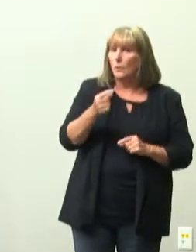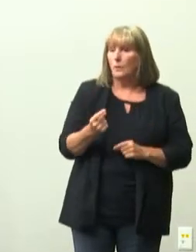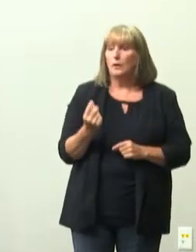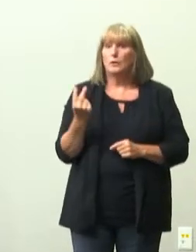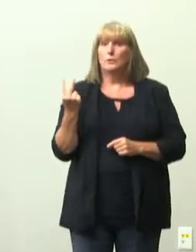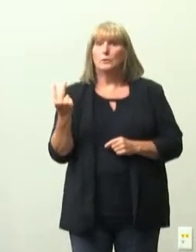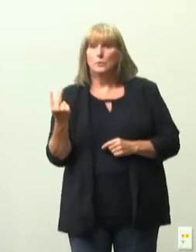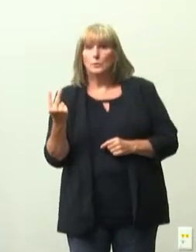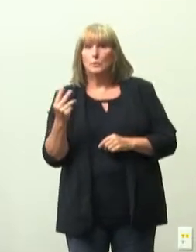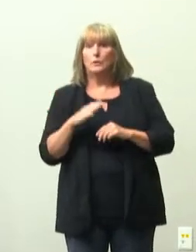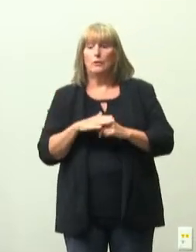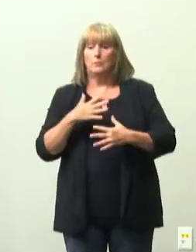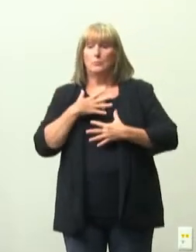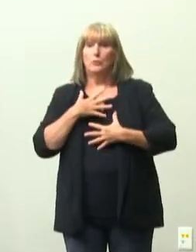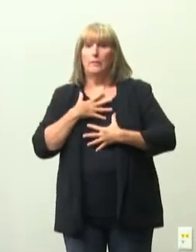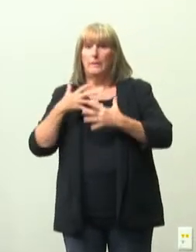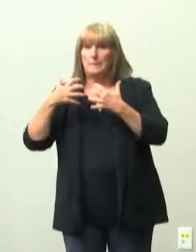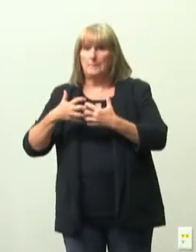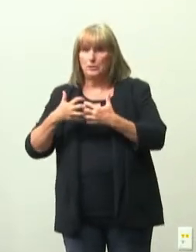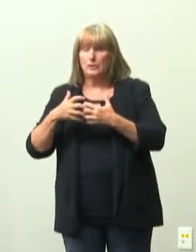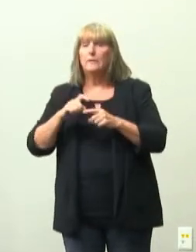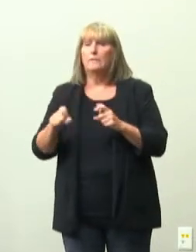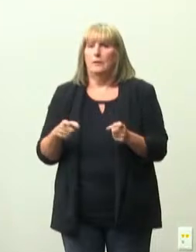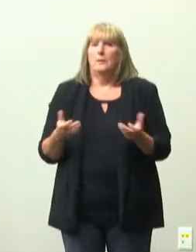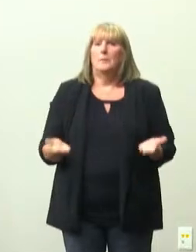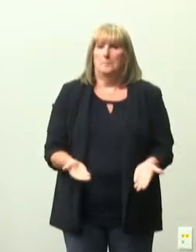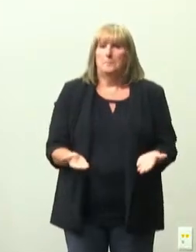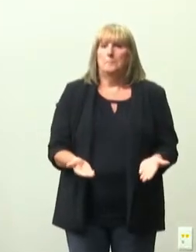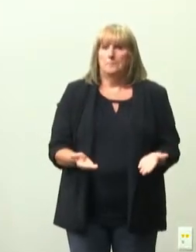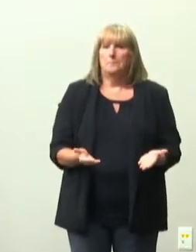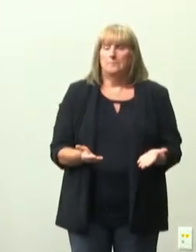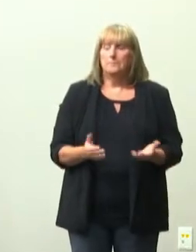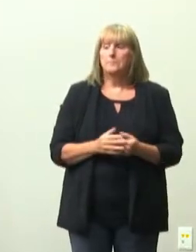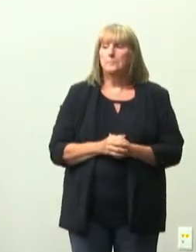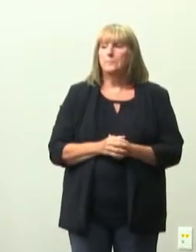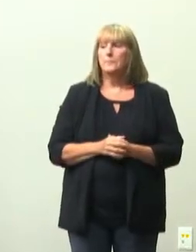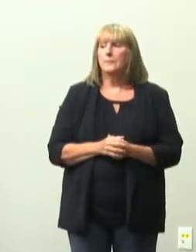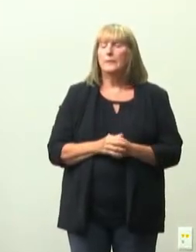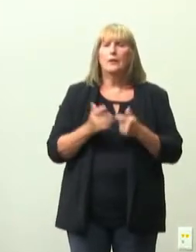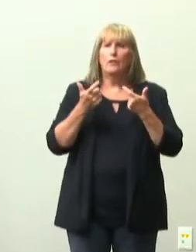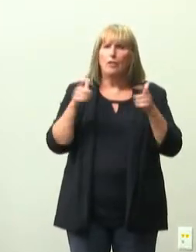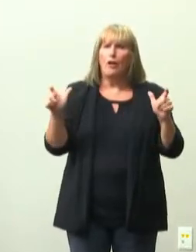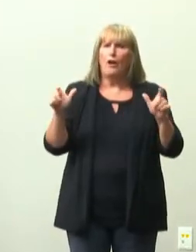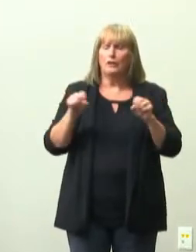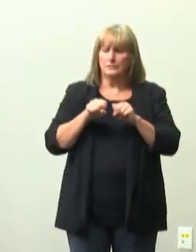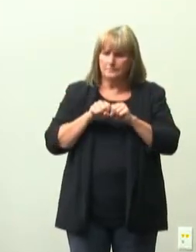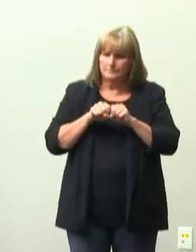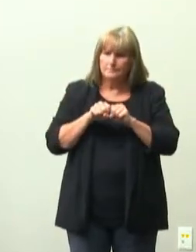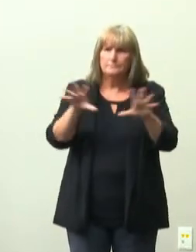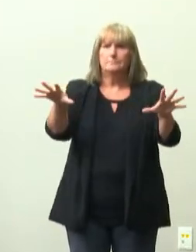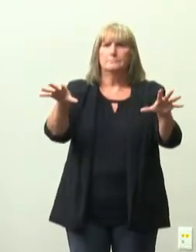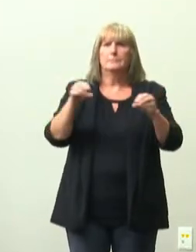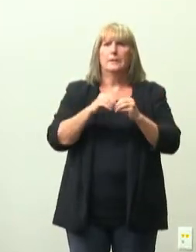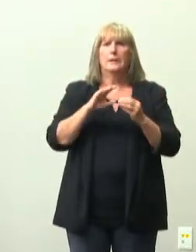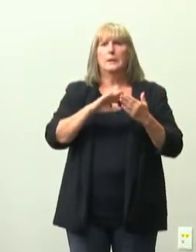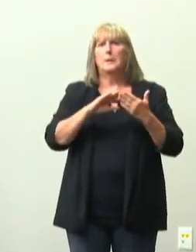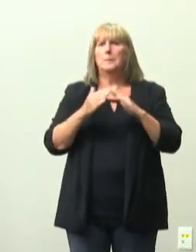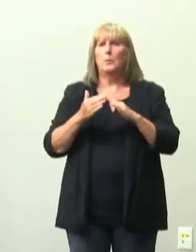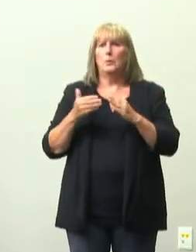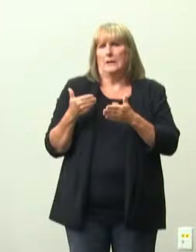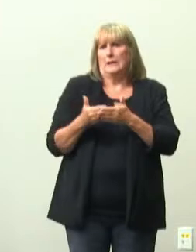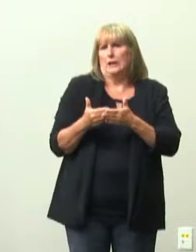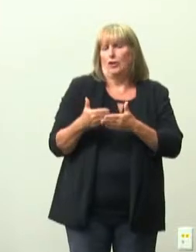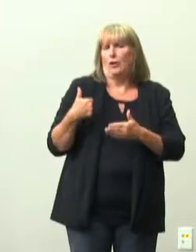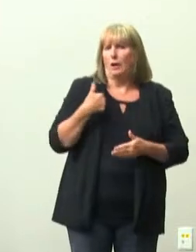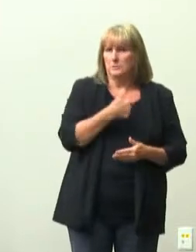people on vents are from Lancaster County. There's a large outbreak going on in a community close by